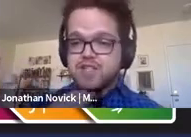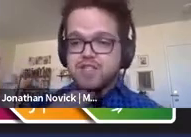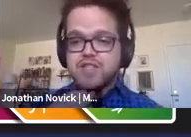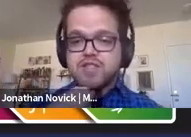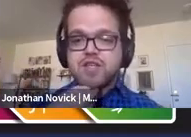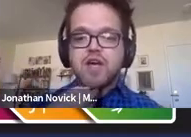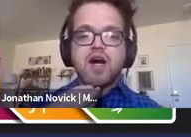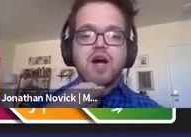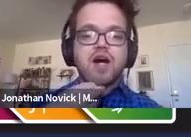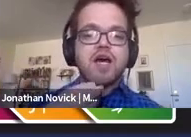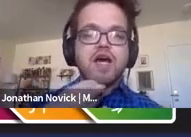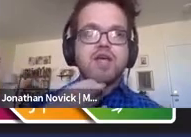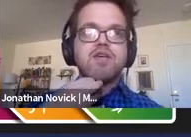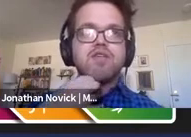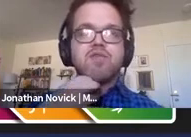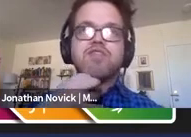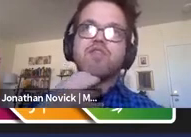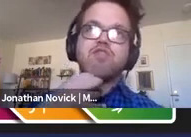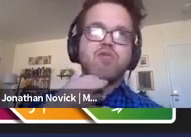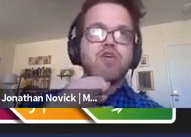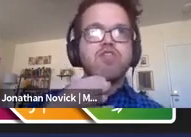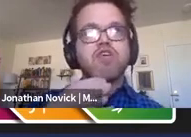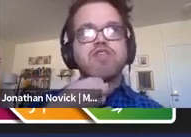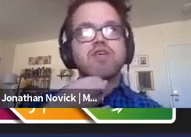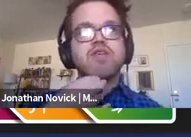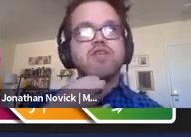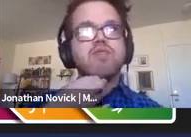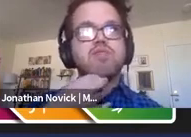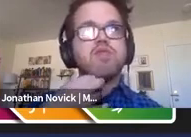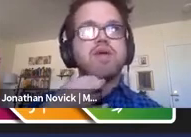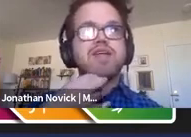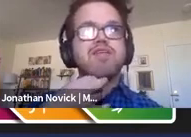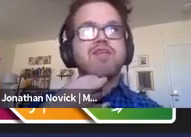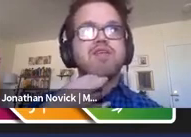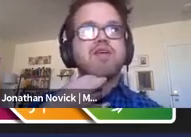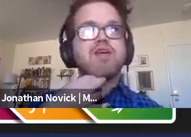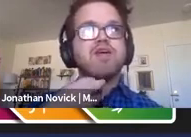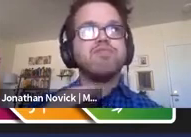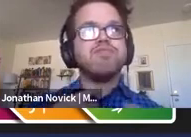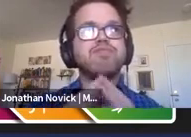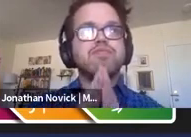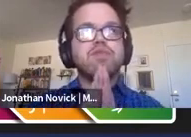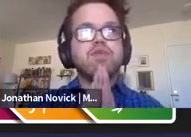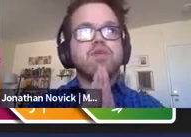specific agencies. And the rates also are adjusted, dependent on